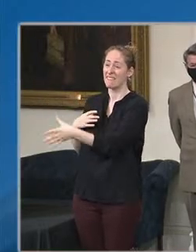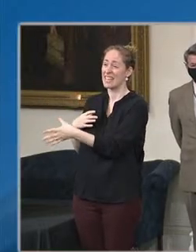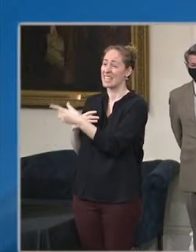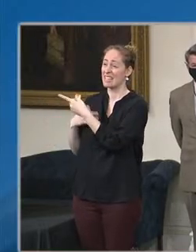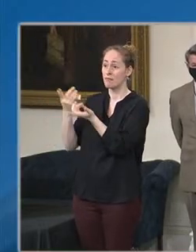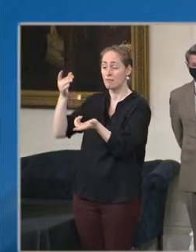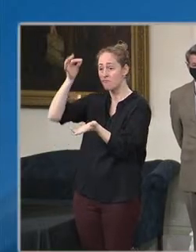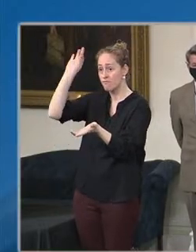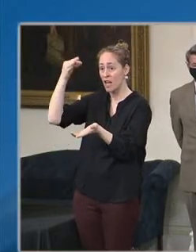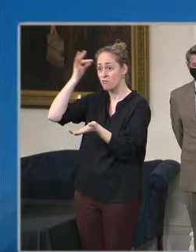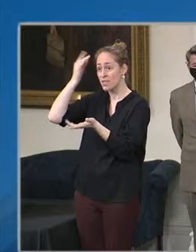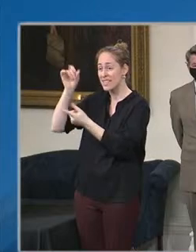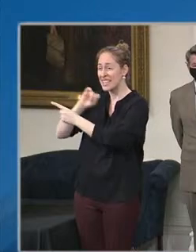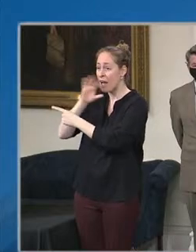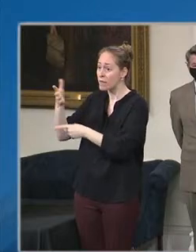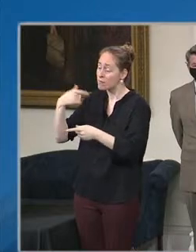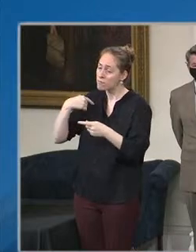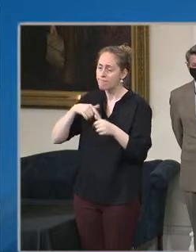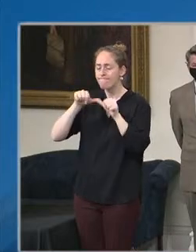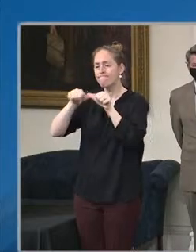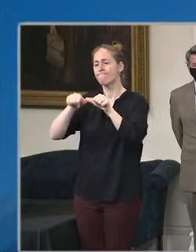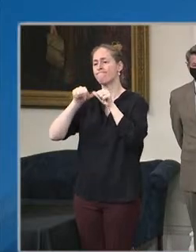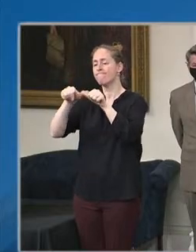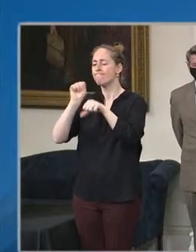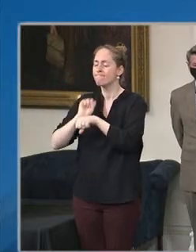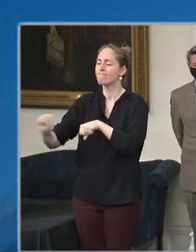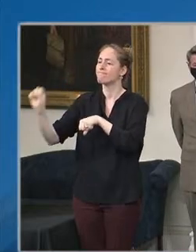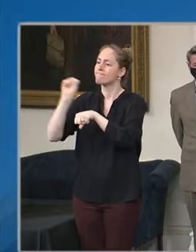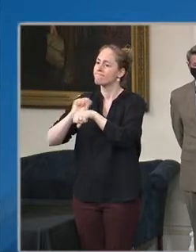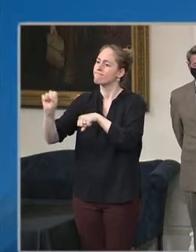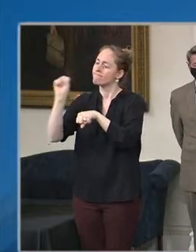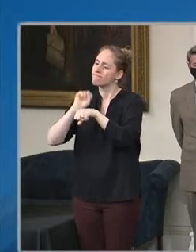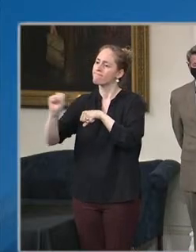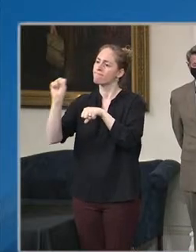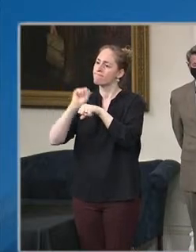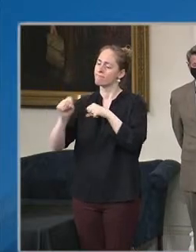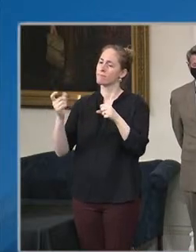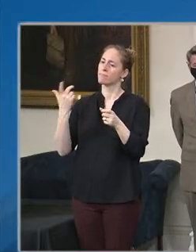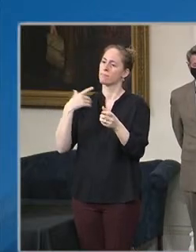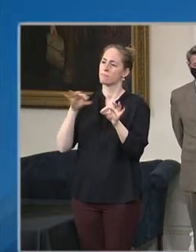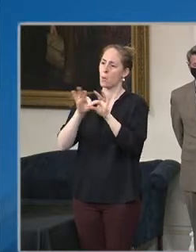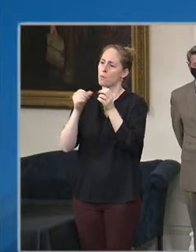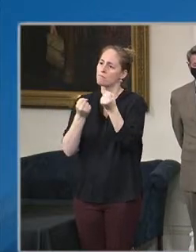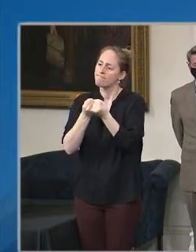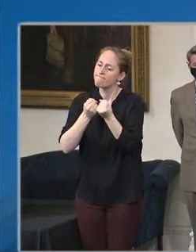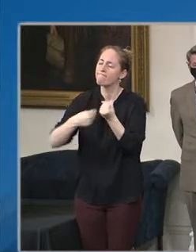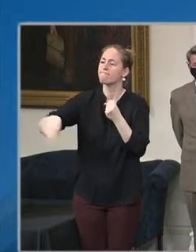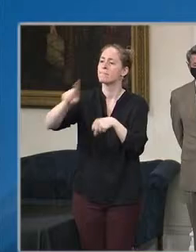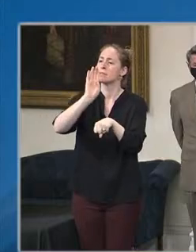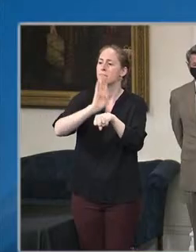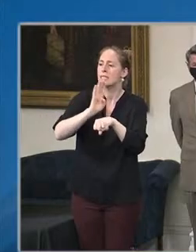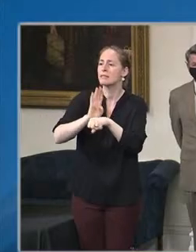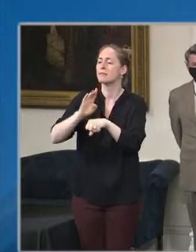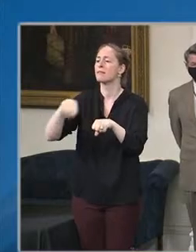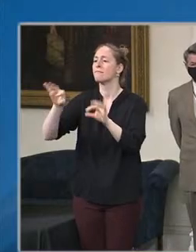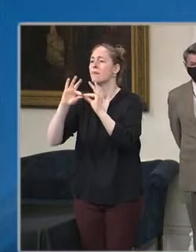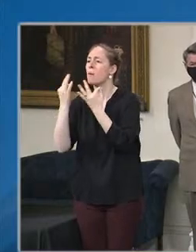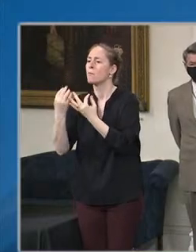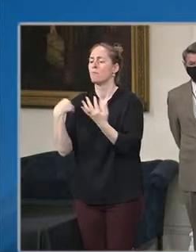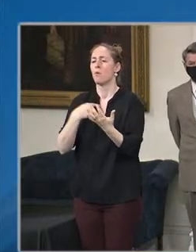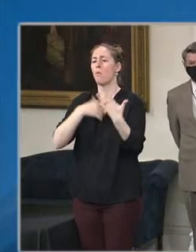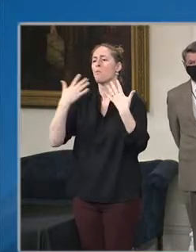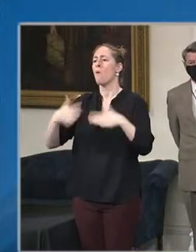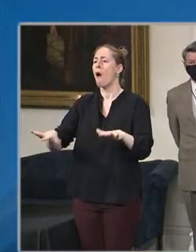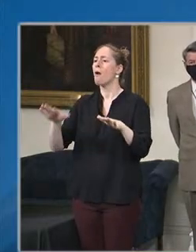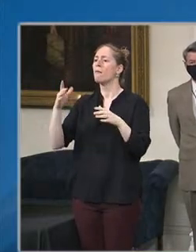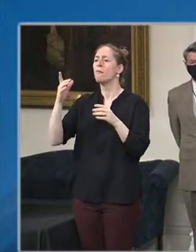help businesses struggling to hang on, to avoid the prospect of more layoffs, and to try